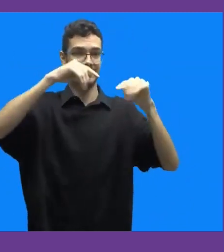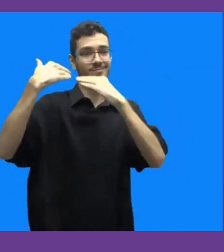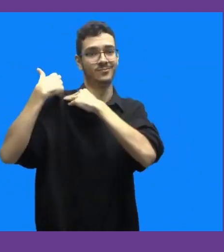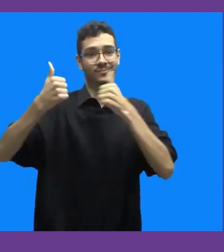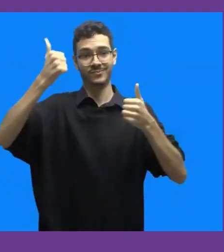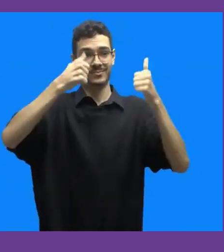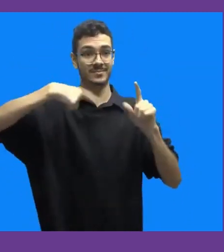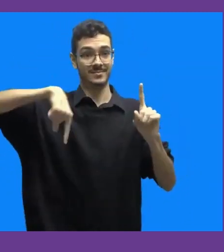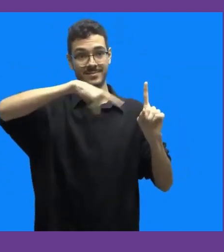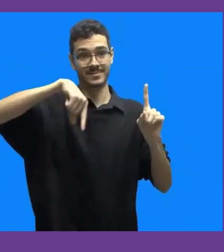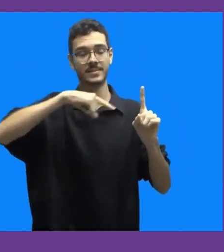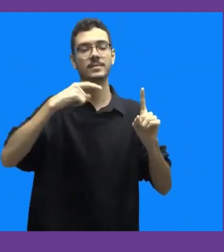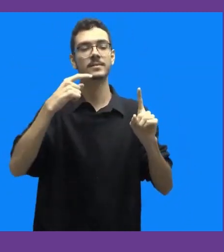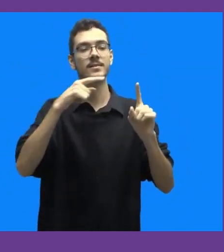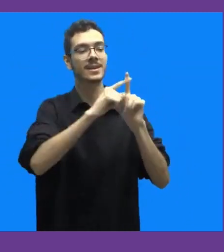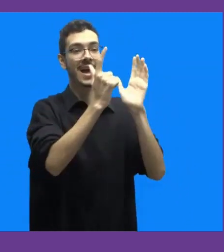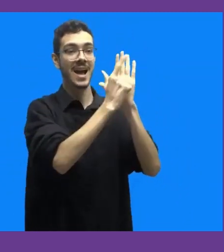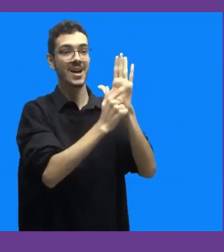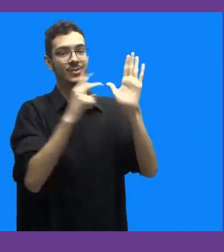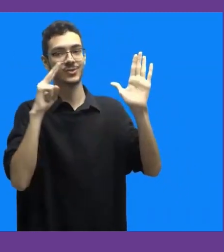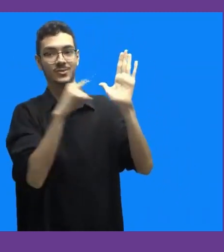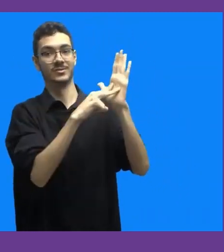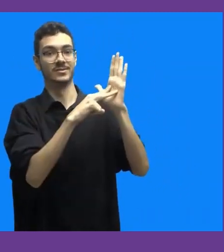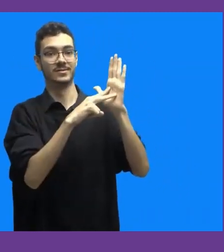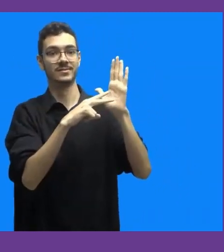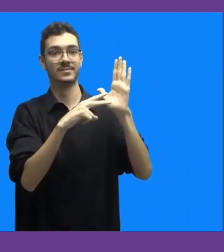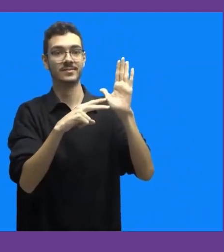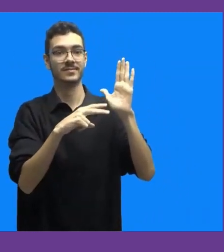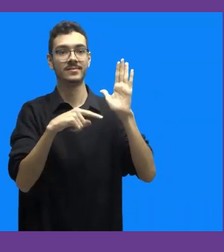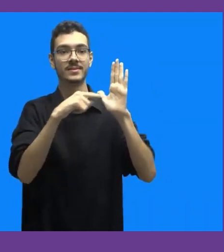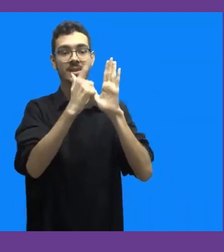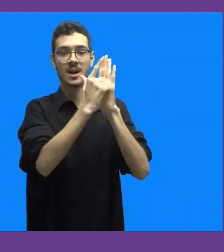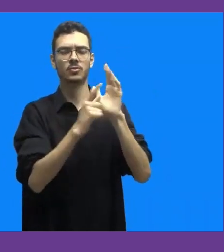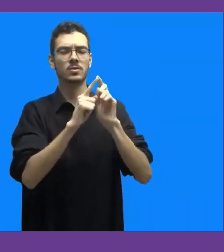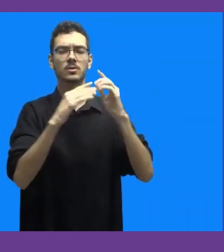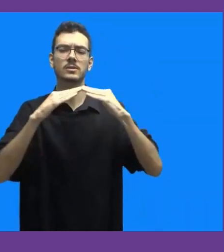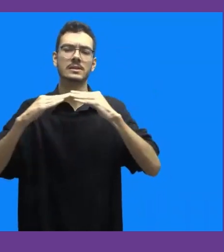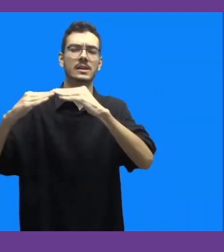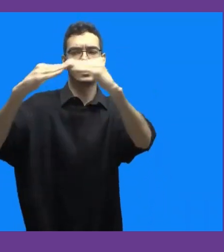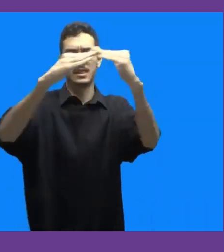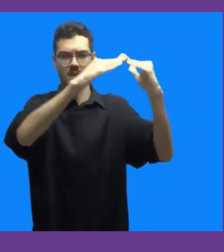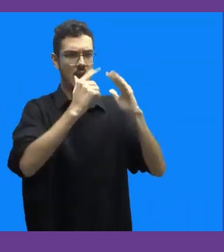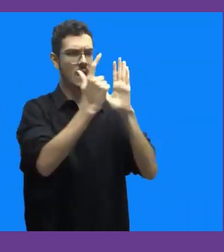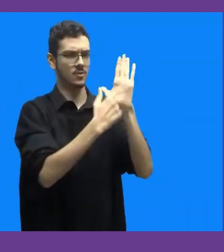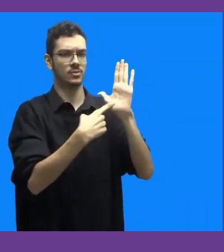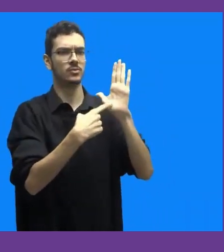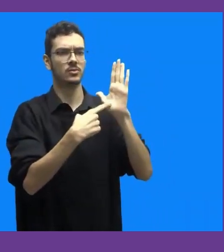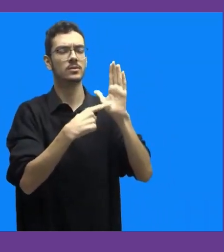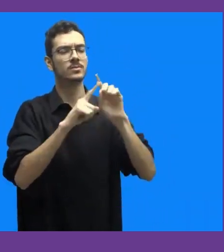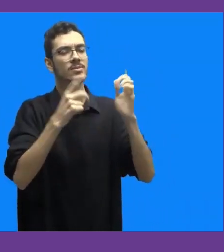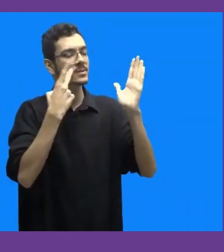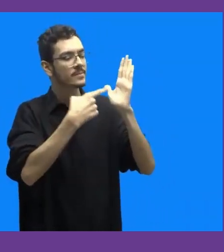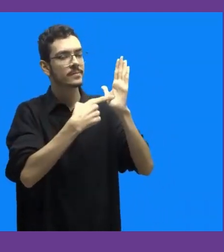legislation and these standards, and of course they also need to realize what is the